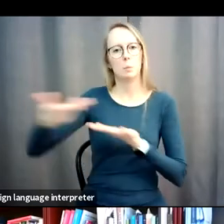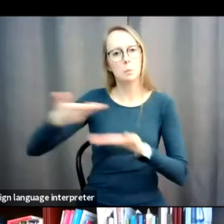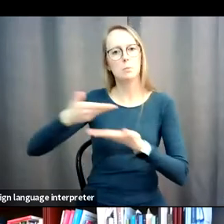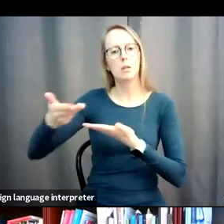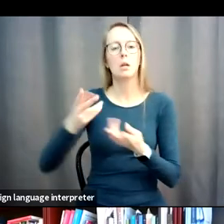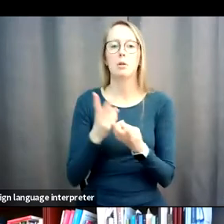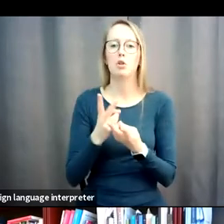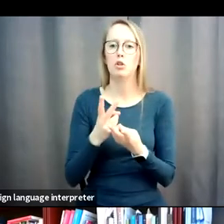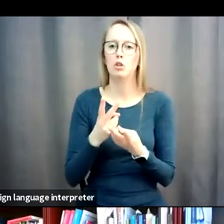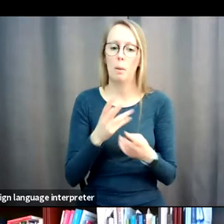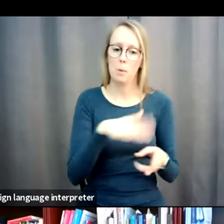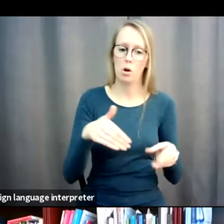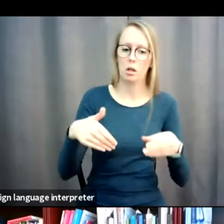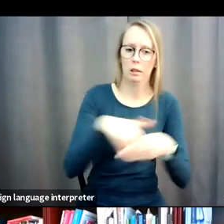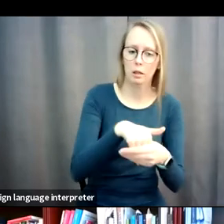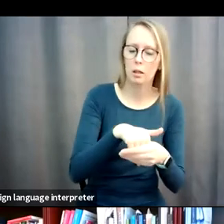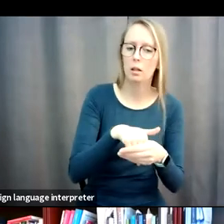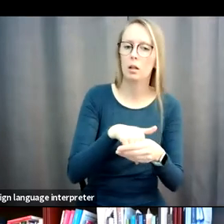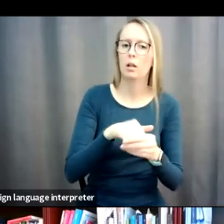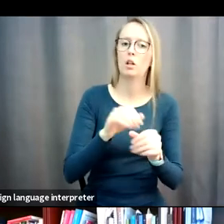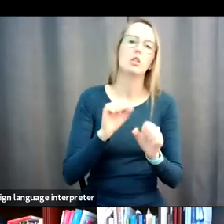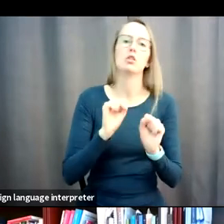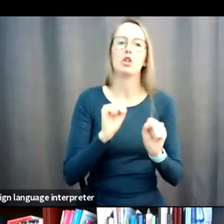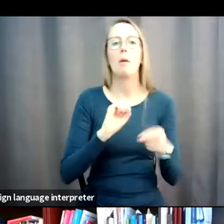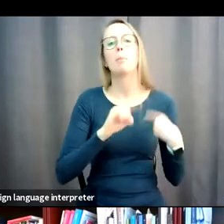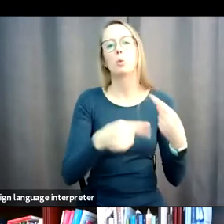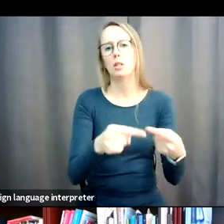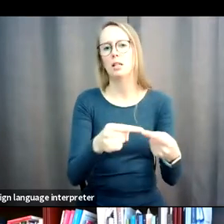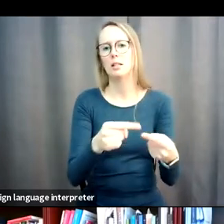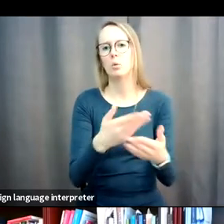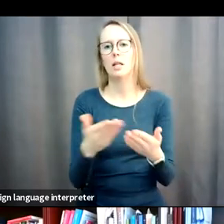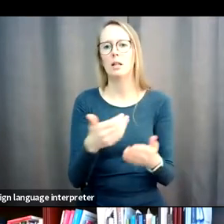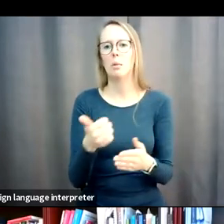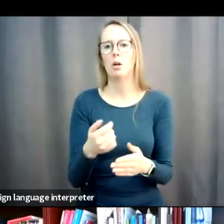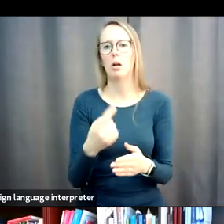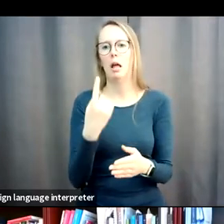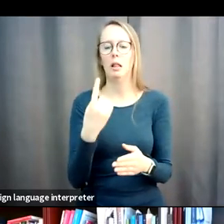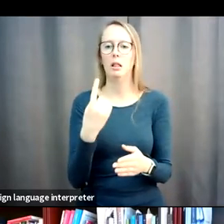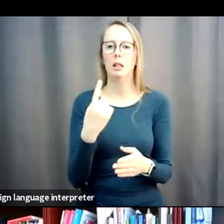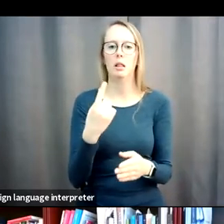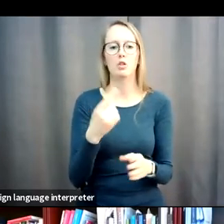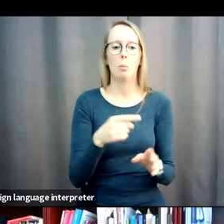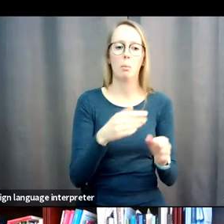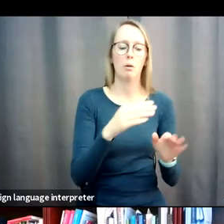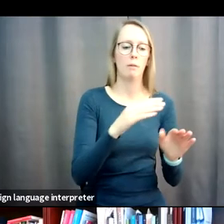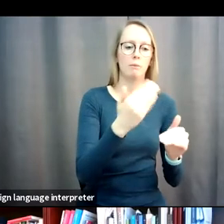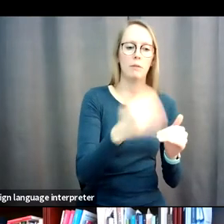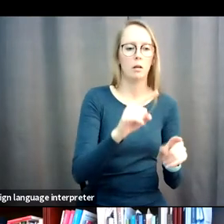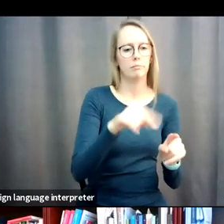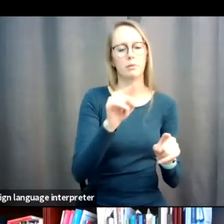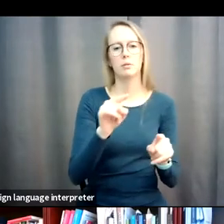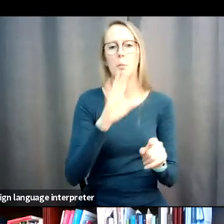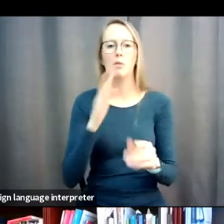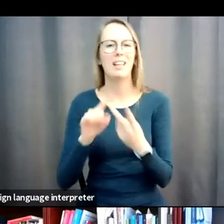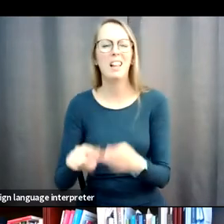the participation of children should be a process. It's not a one-off thing that you can just tick the box, children have been heard, that's